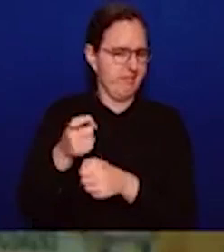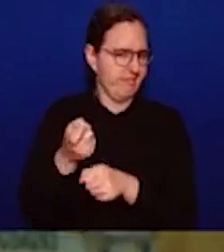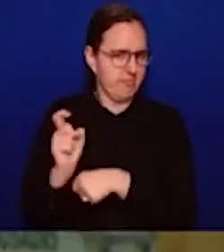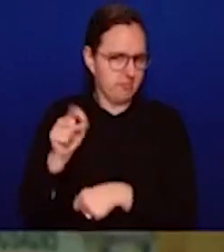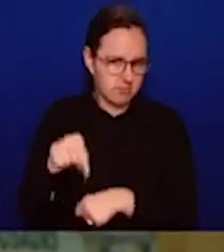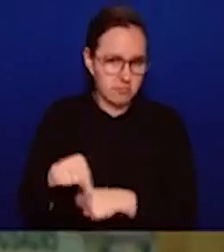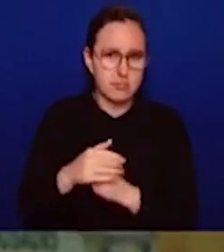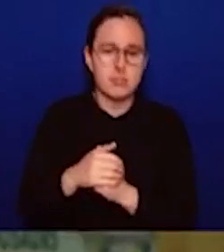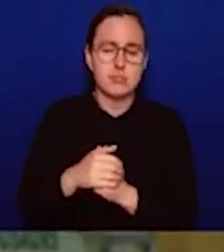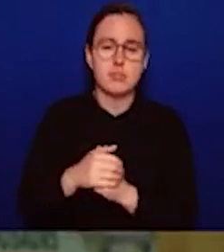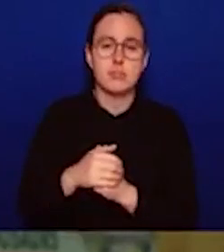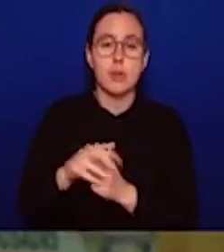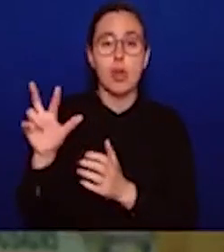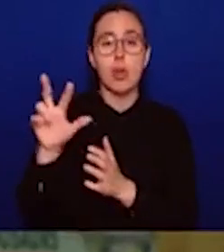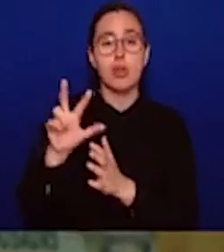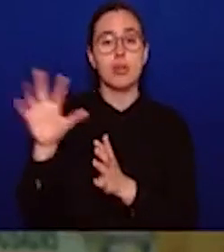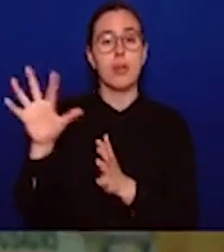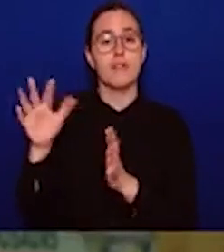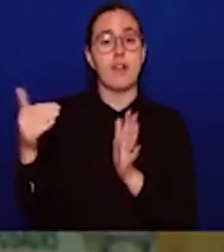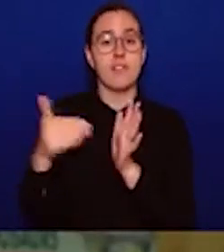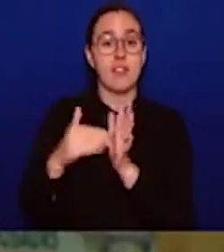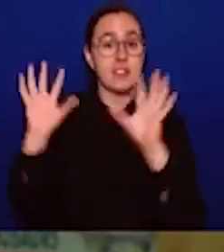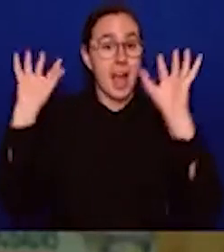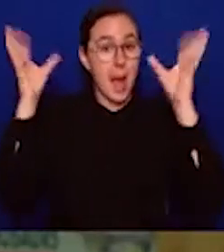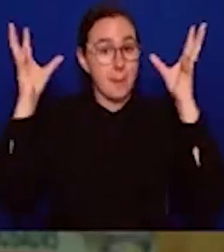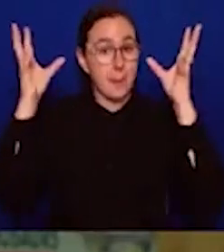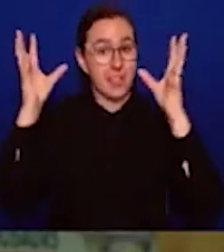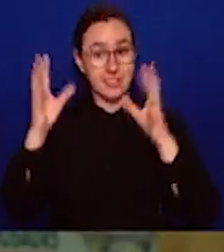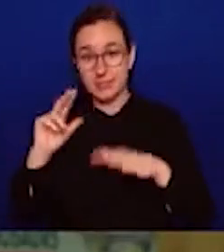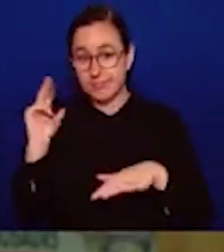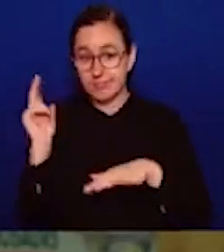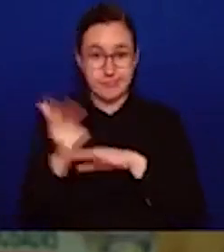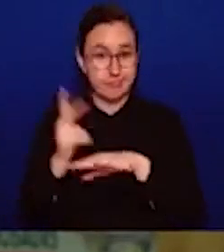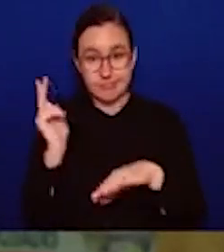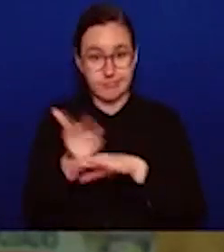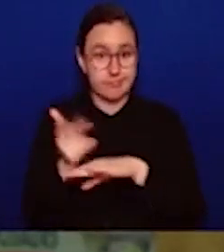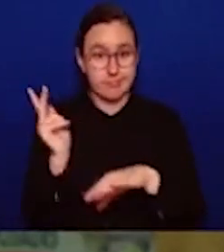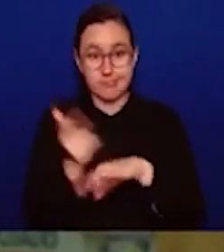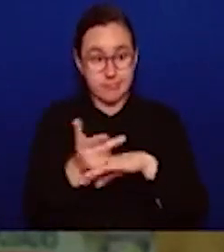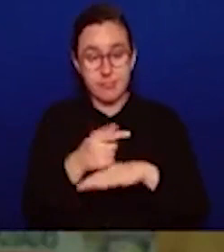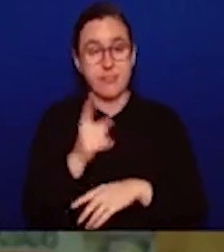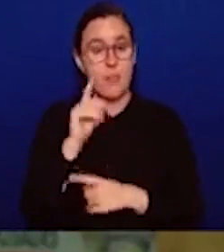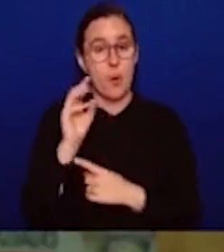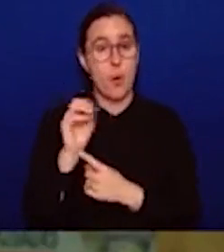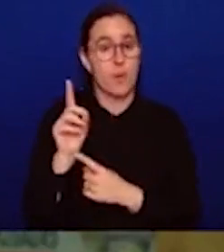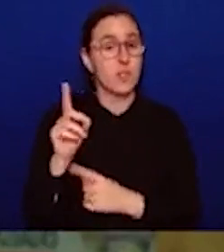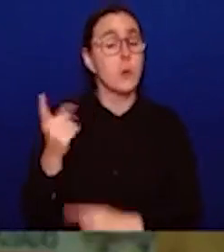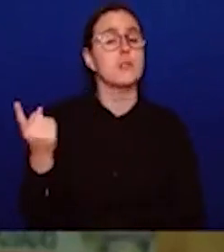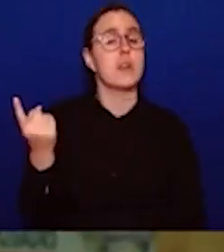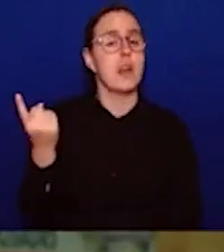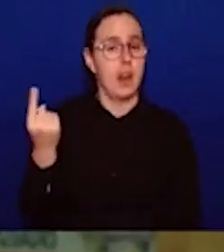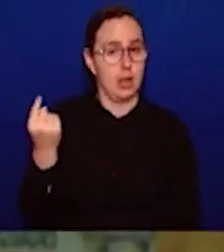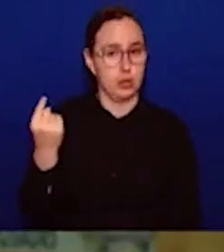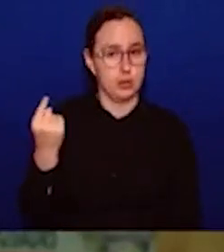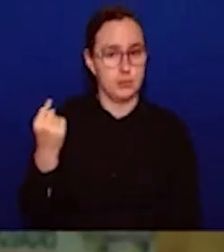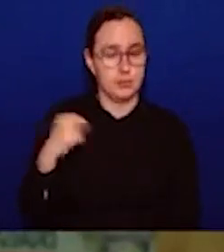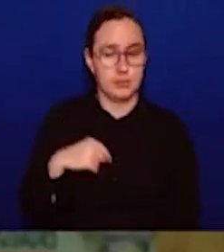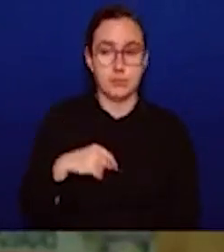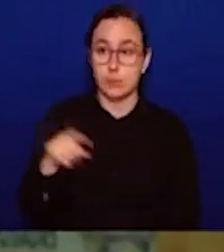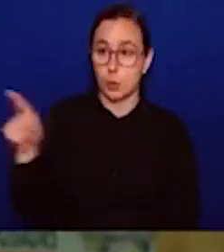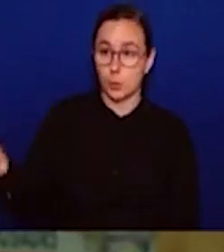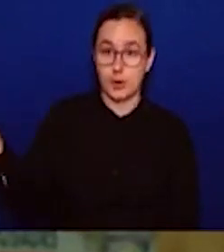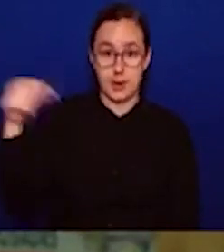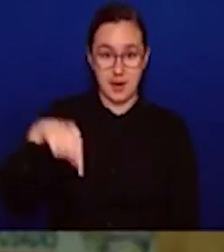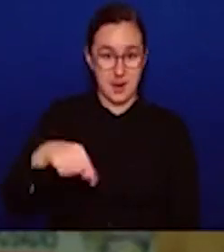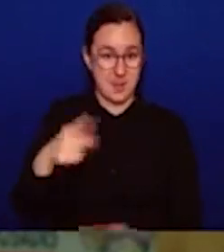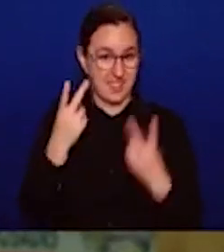spoken with Premier Eby on your visit here about looking at safe supply and bringing in safe supply to combat this